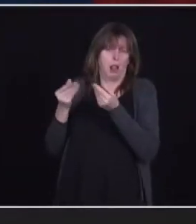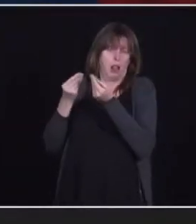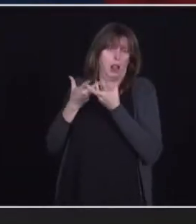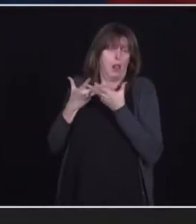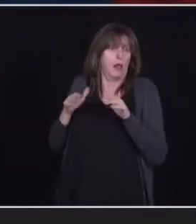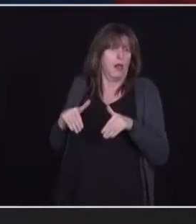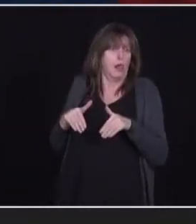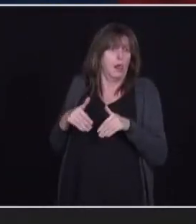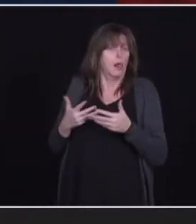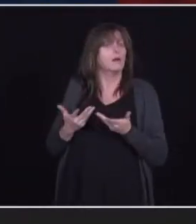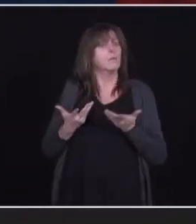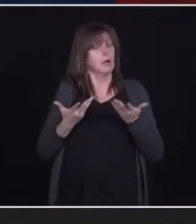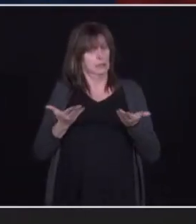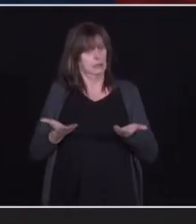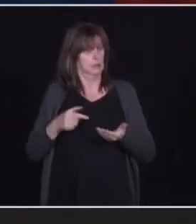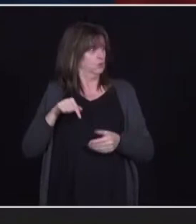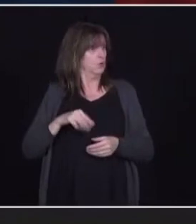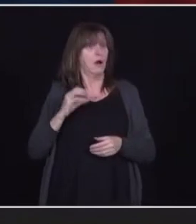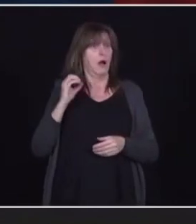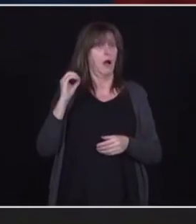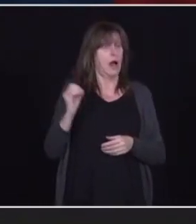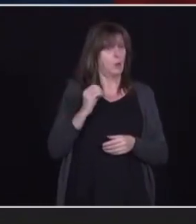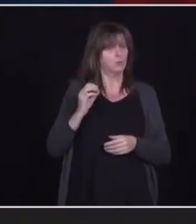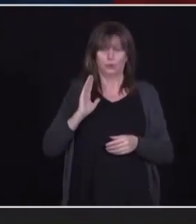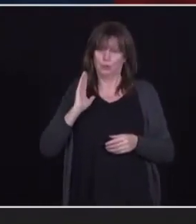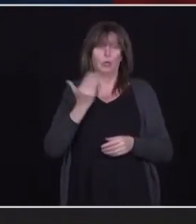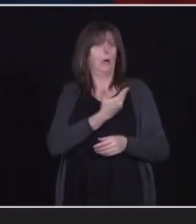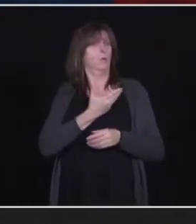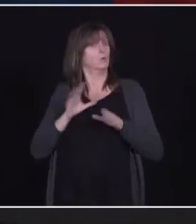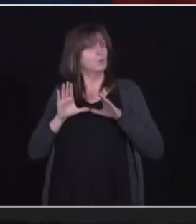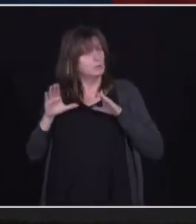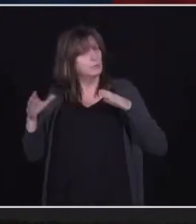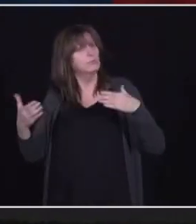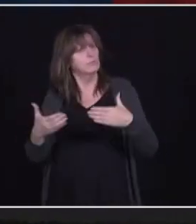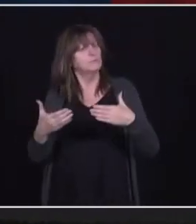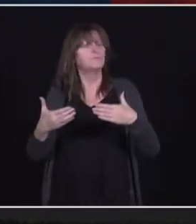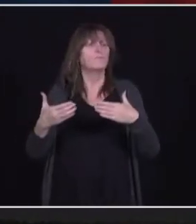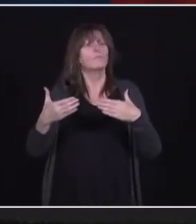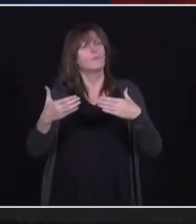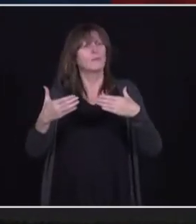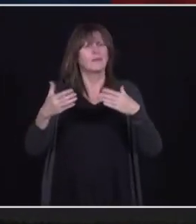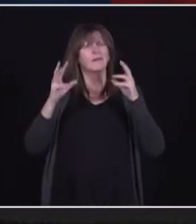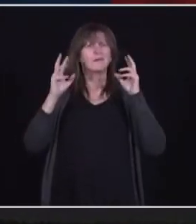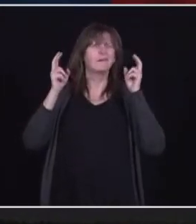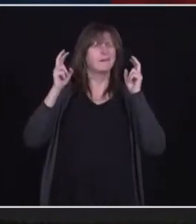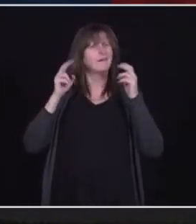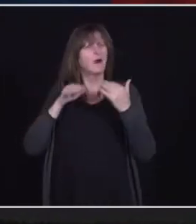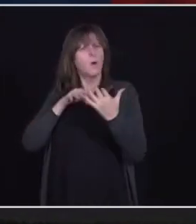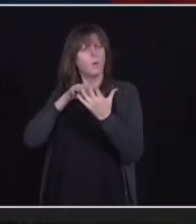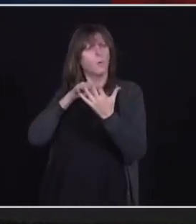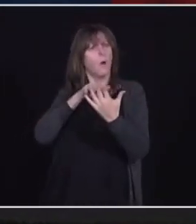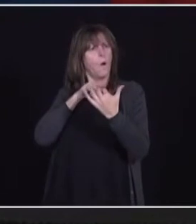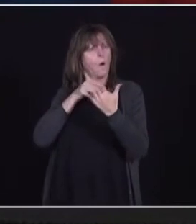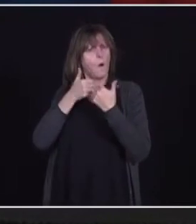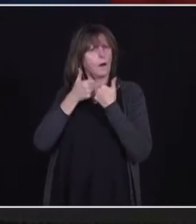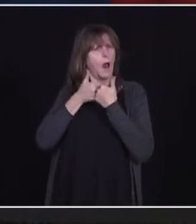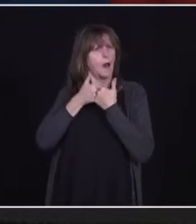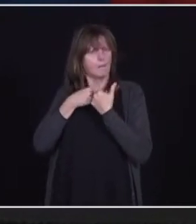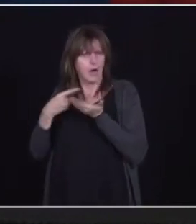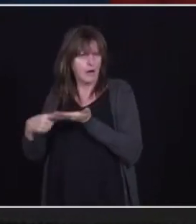now and all the people engaged, we are doing a tabletop war game right this moment to walk through the arrival of those